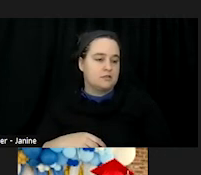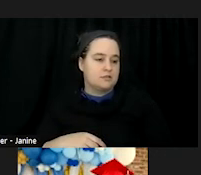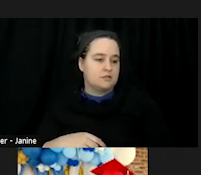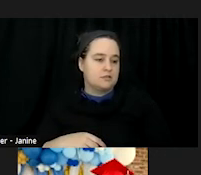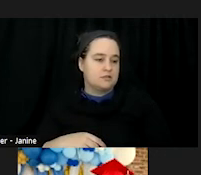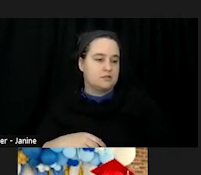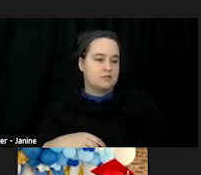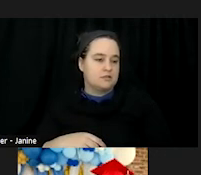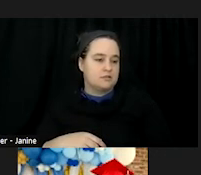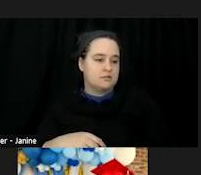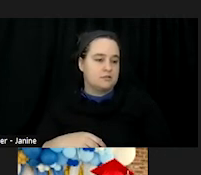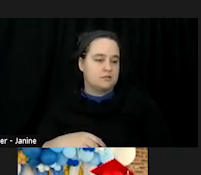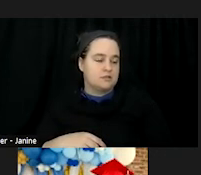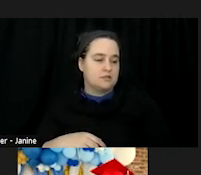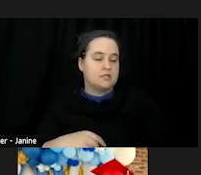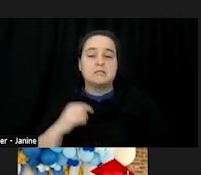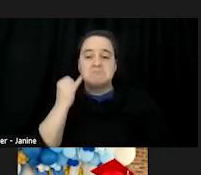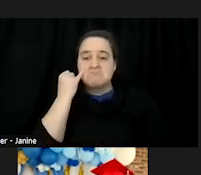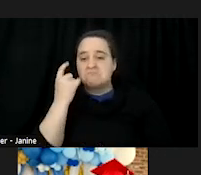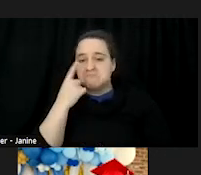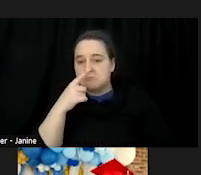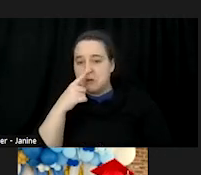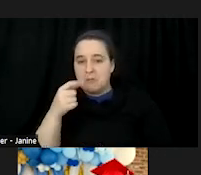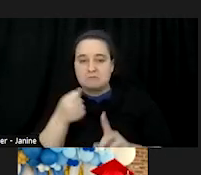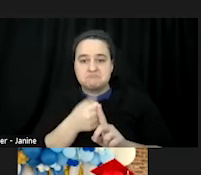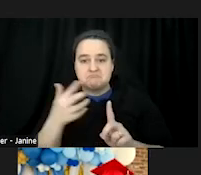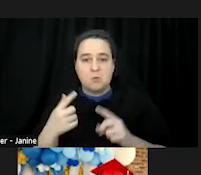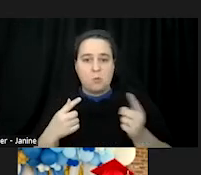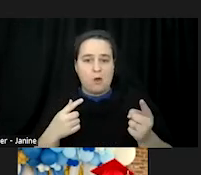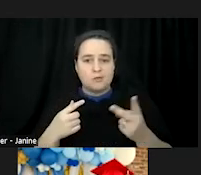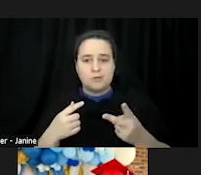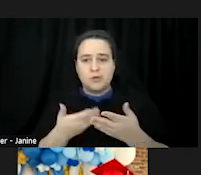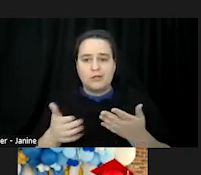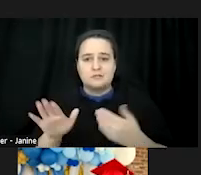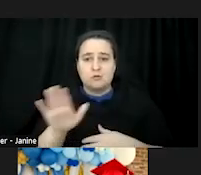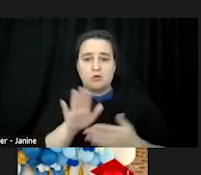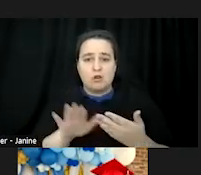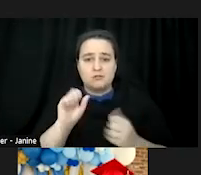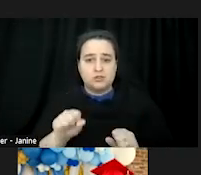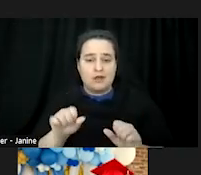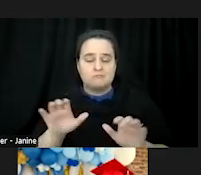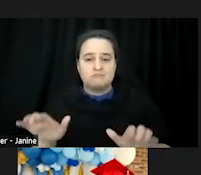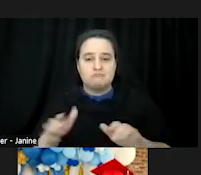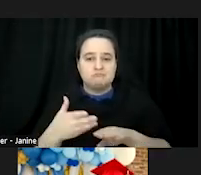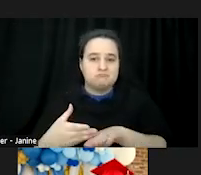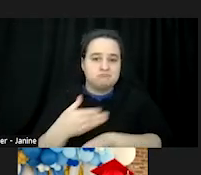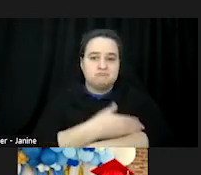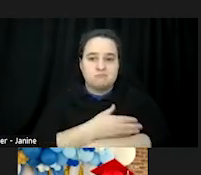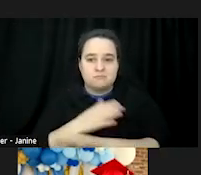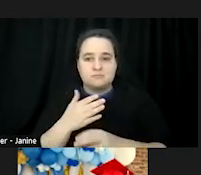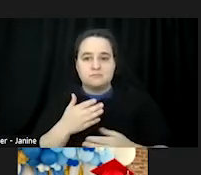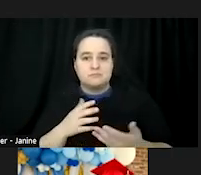what if you can share one or two things your colleges can do to make better